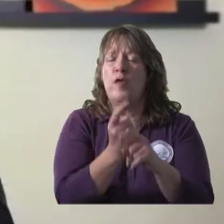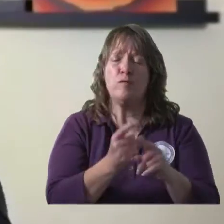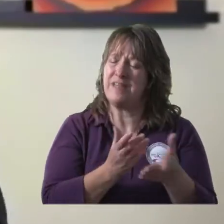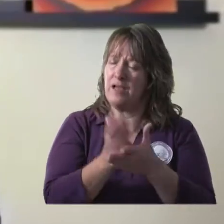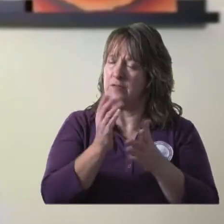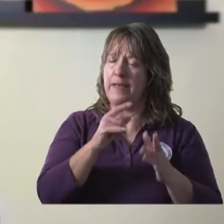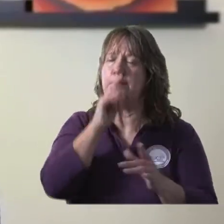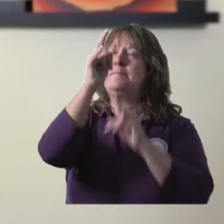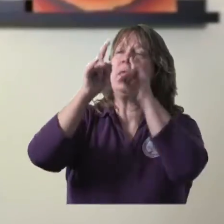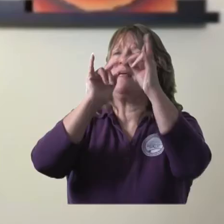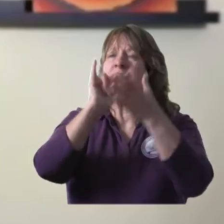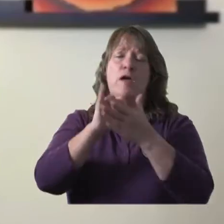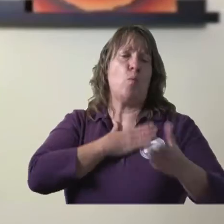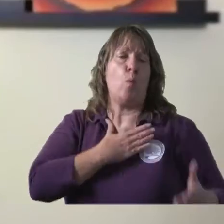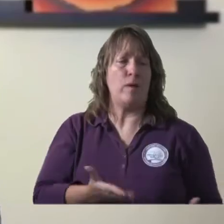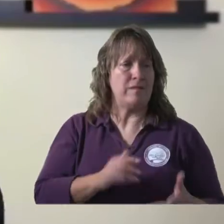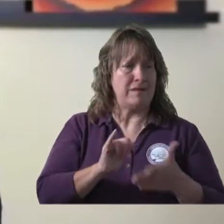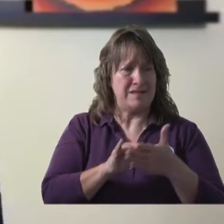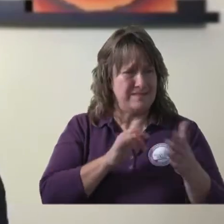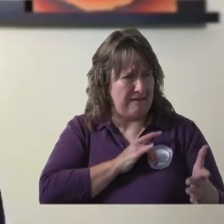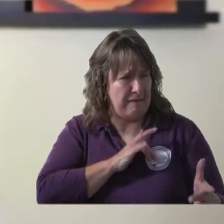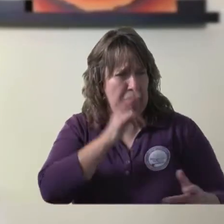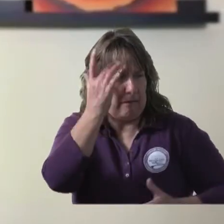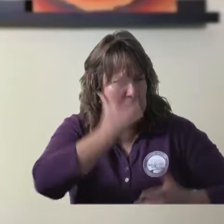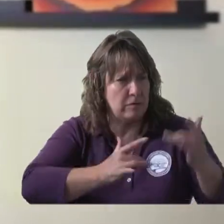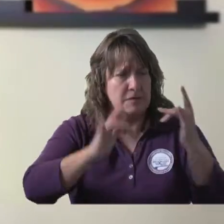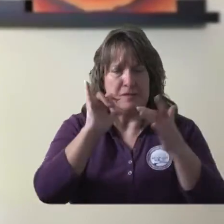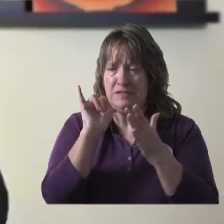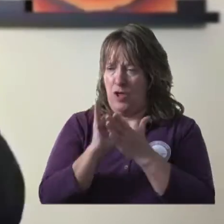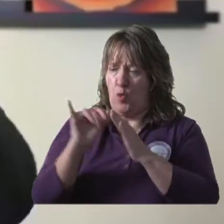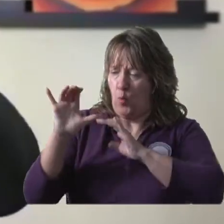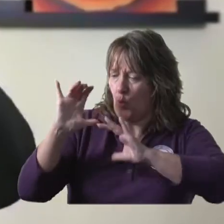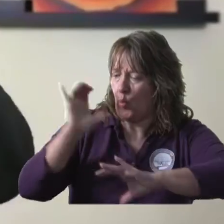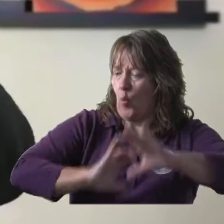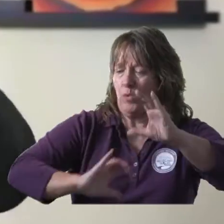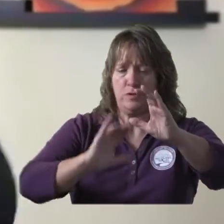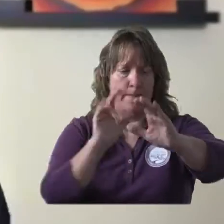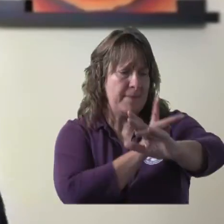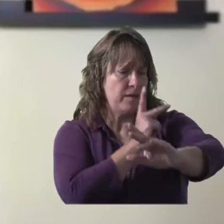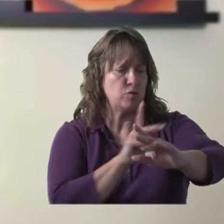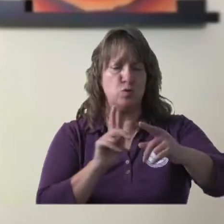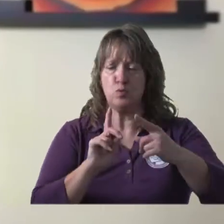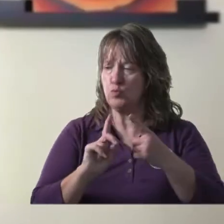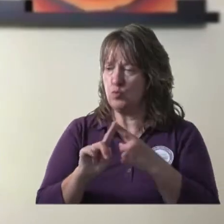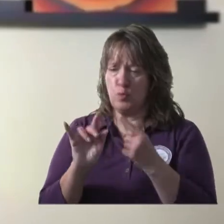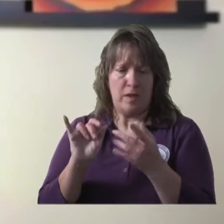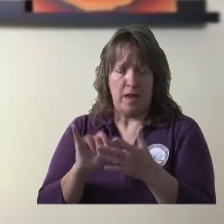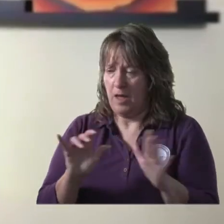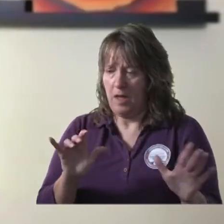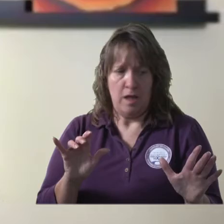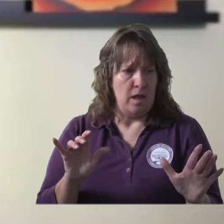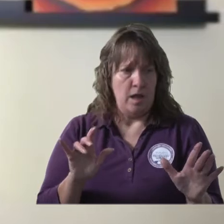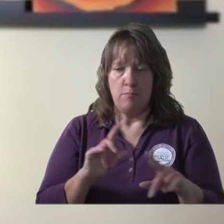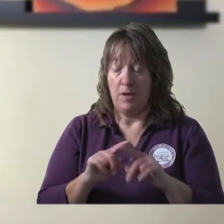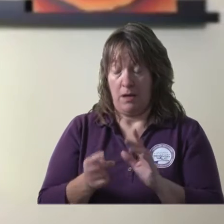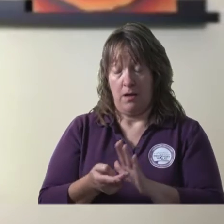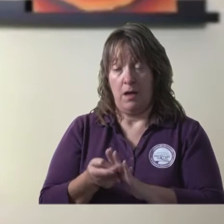there, a willingness to craft this illness through alchemy and poetry into a seer stone. But